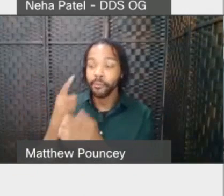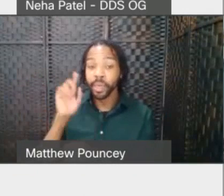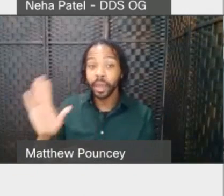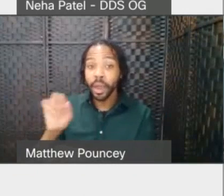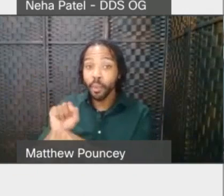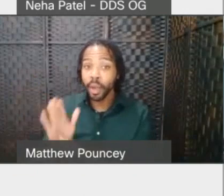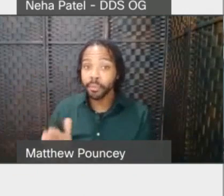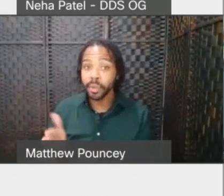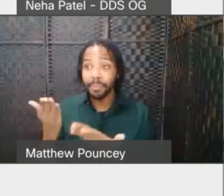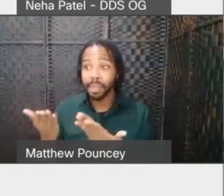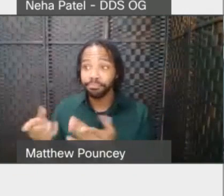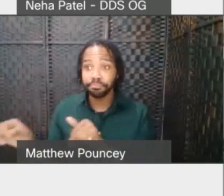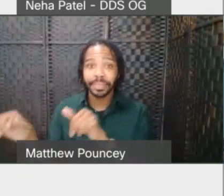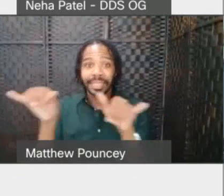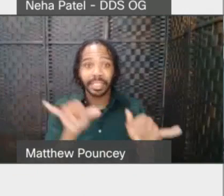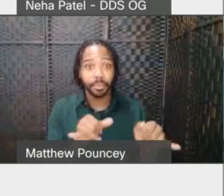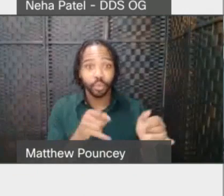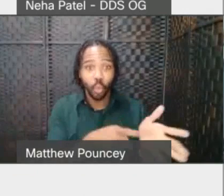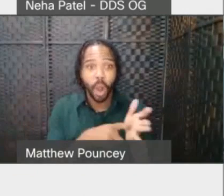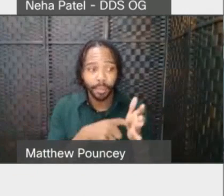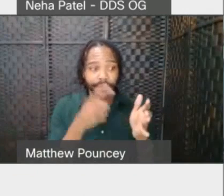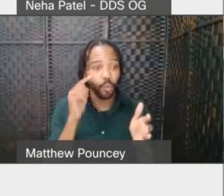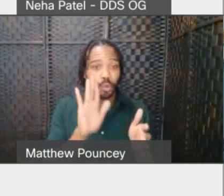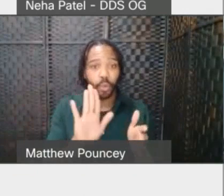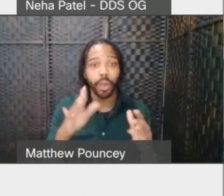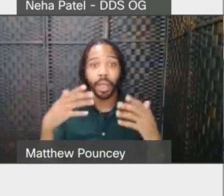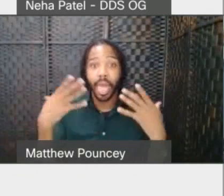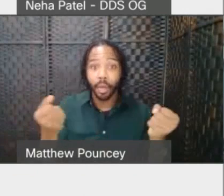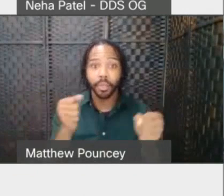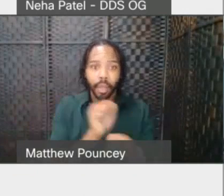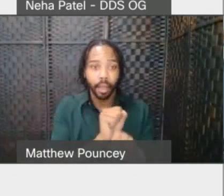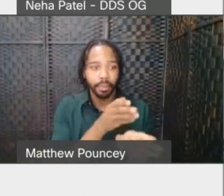be parallel to the requirements of your health occupation license.